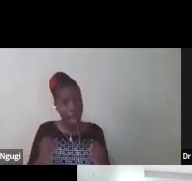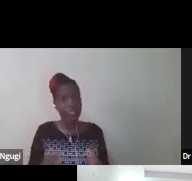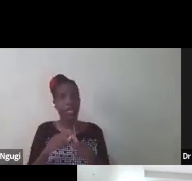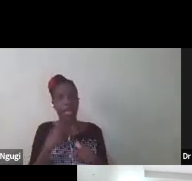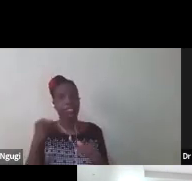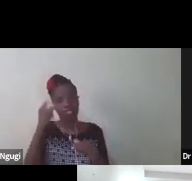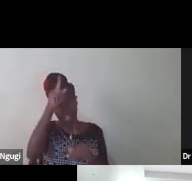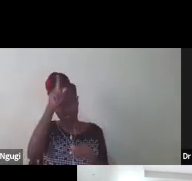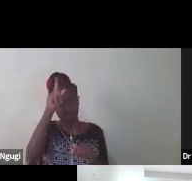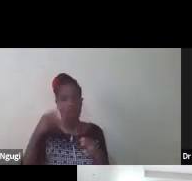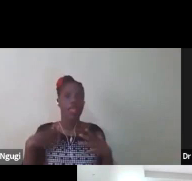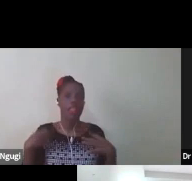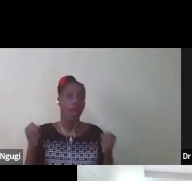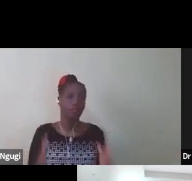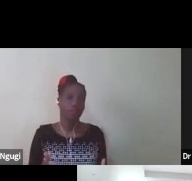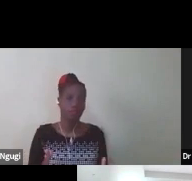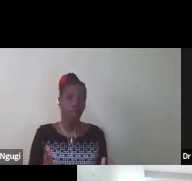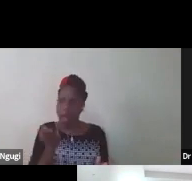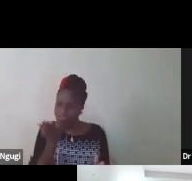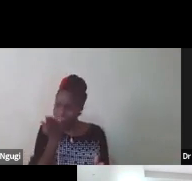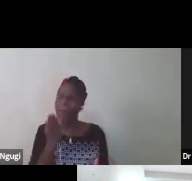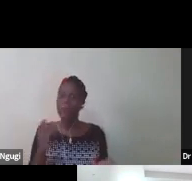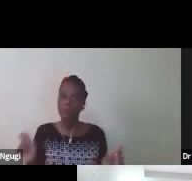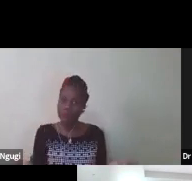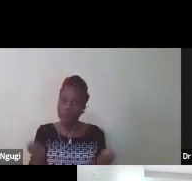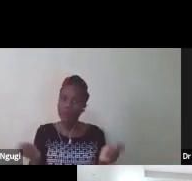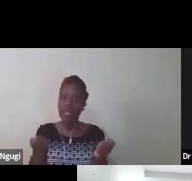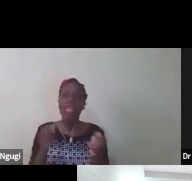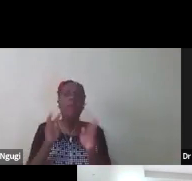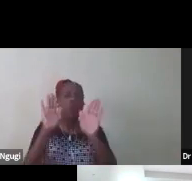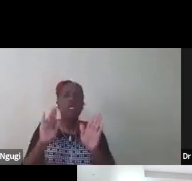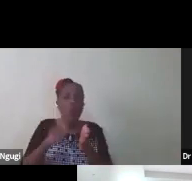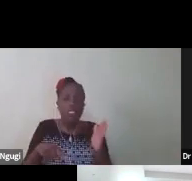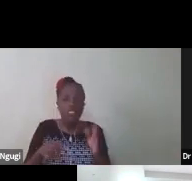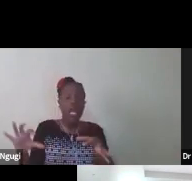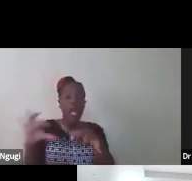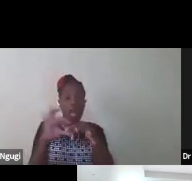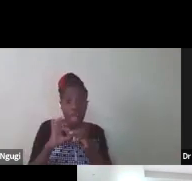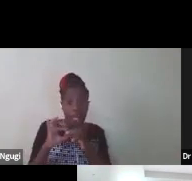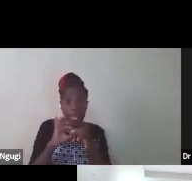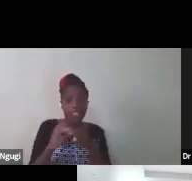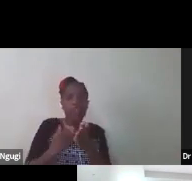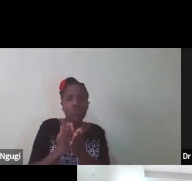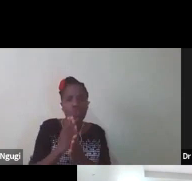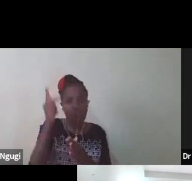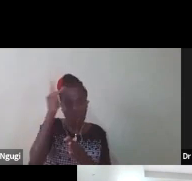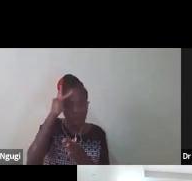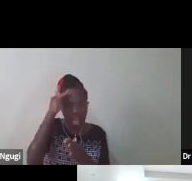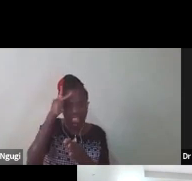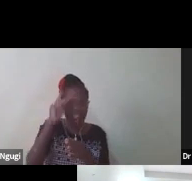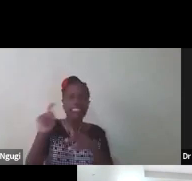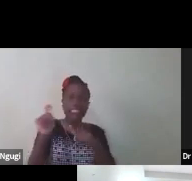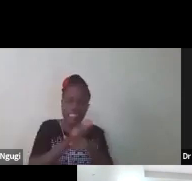Then engaging them. When you engage them, provide them with the necessary knowledge that these are where you should